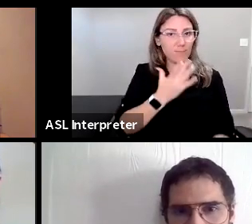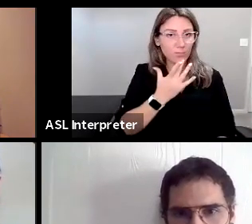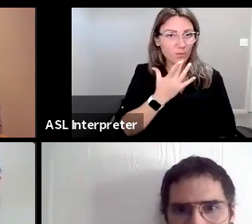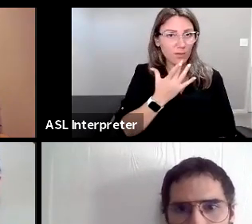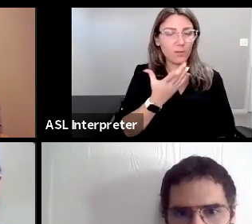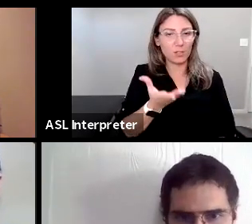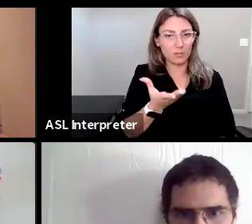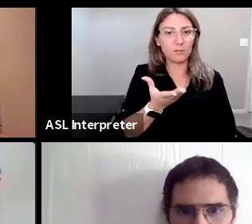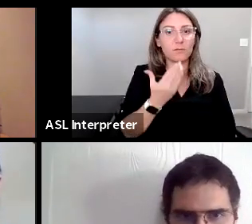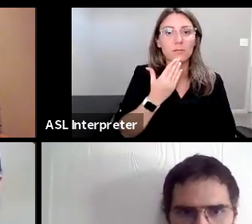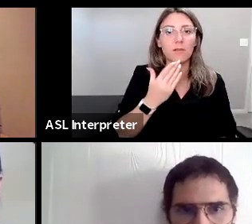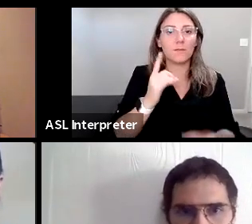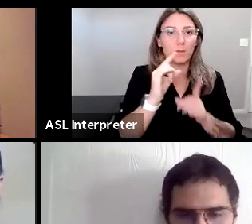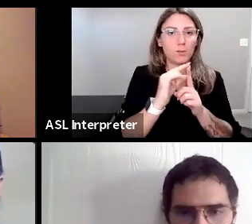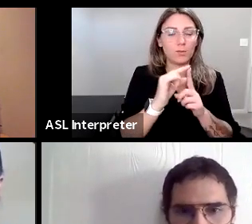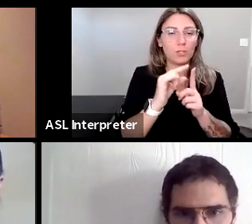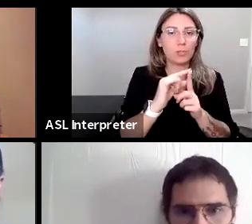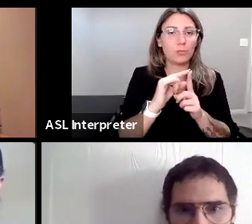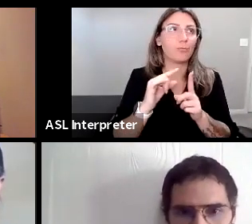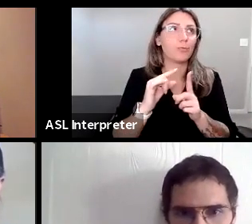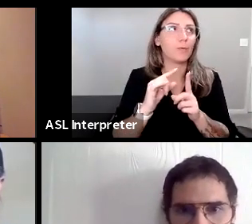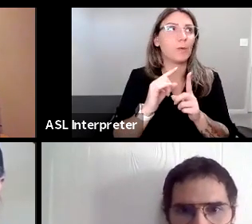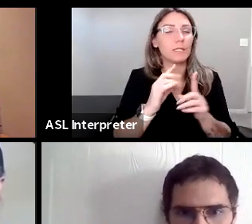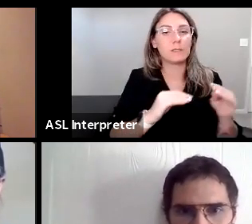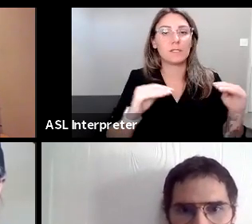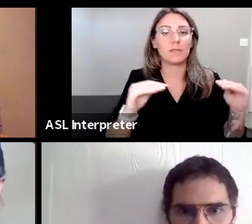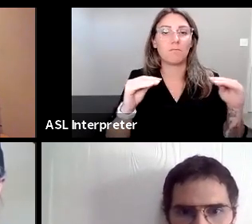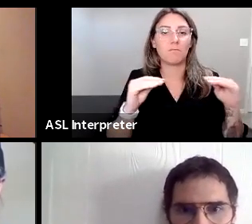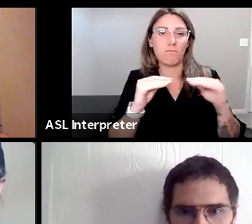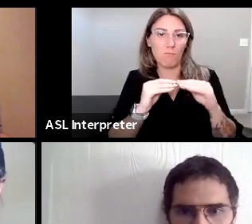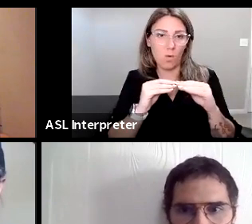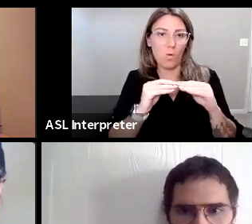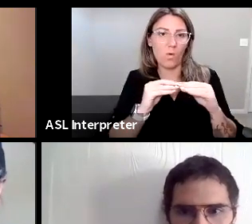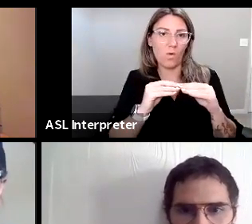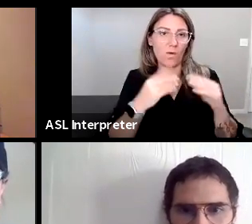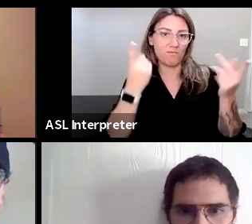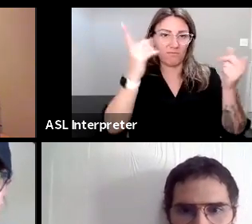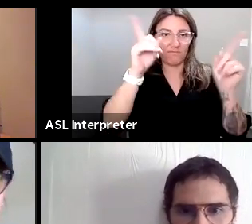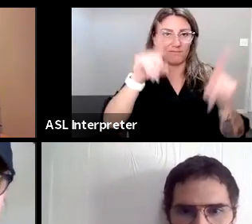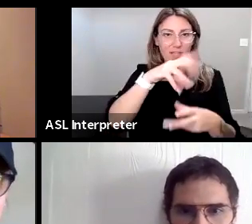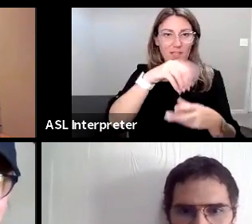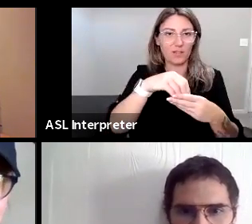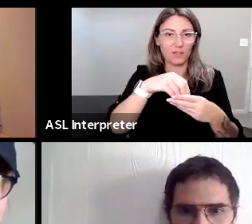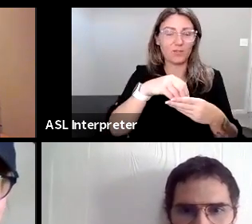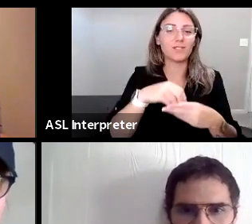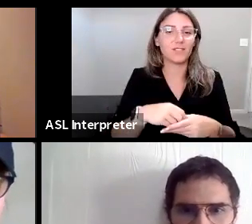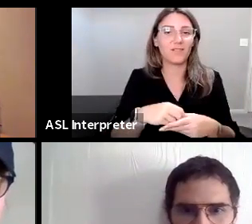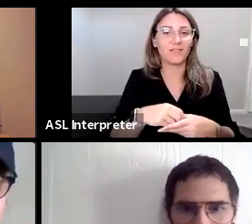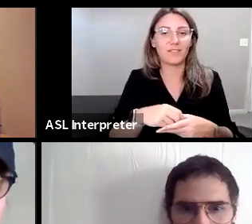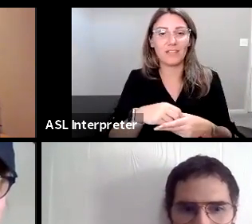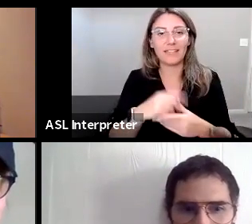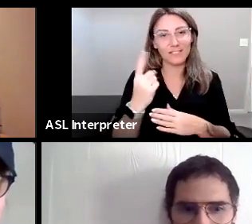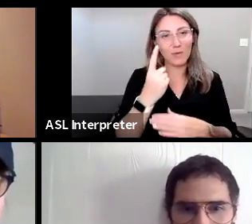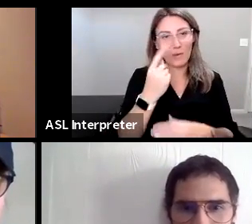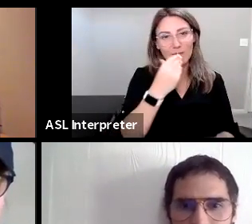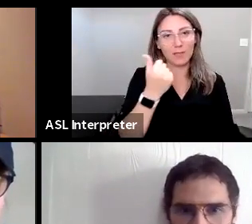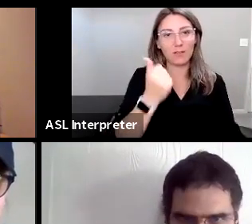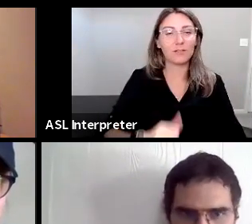is. Having a term that is more collectively inclusive is probably almost always